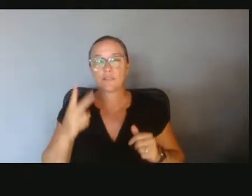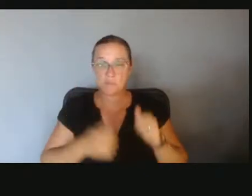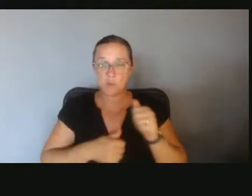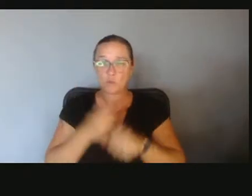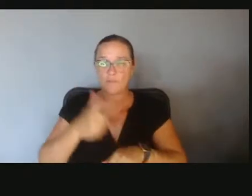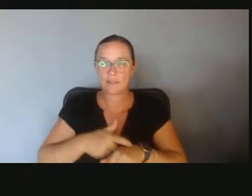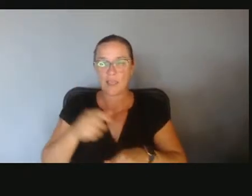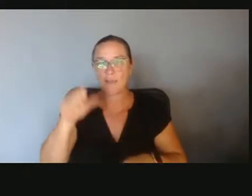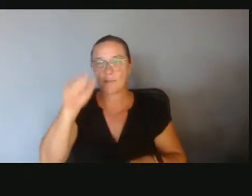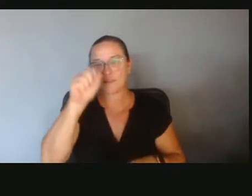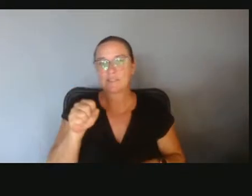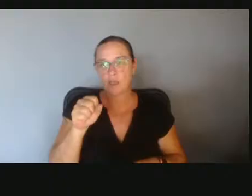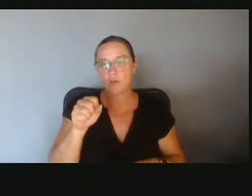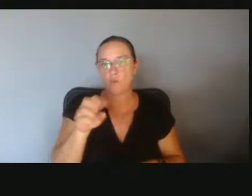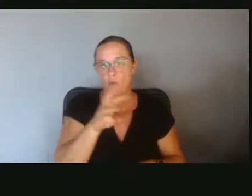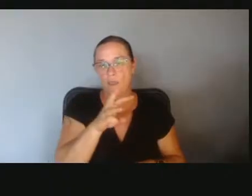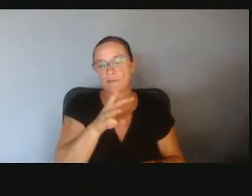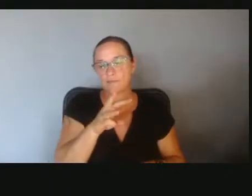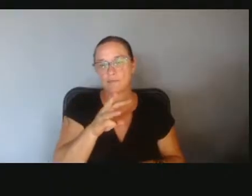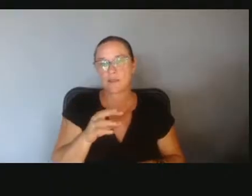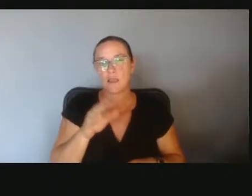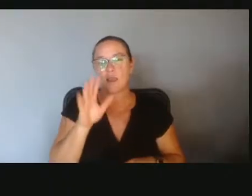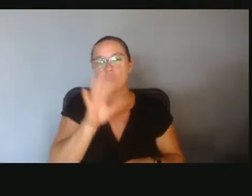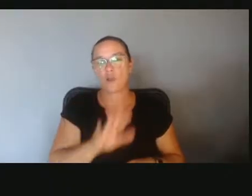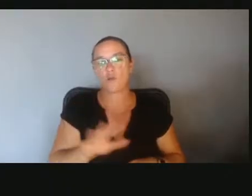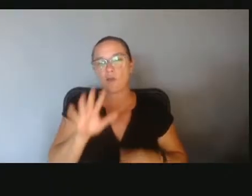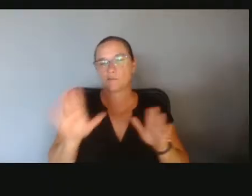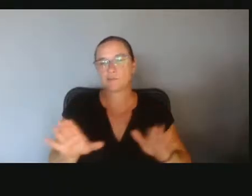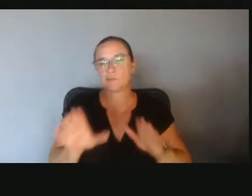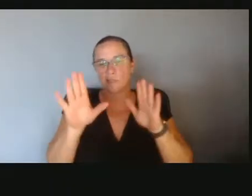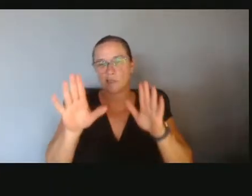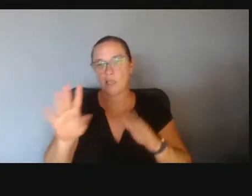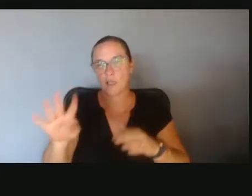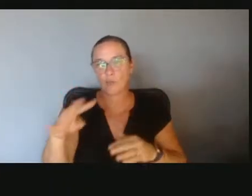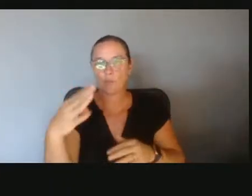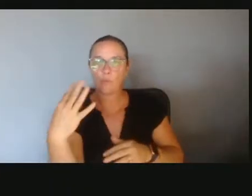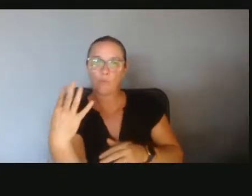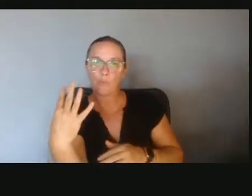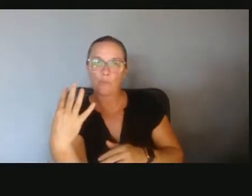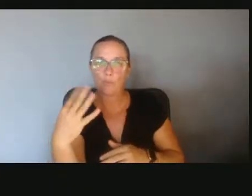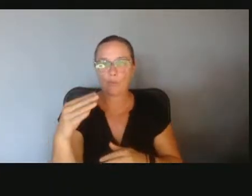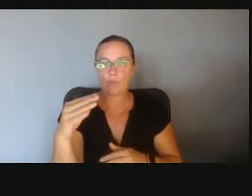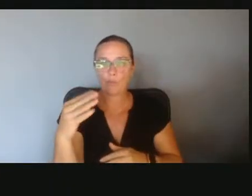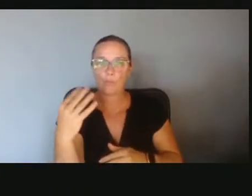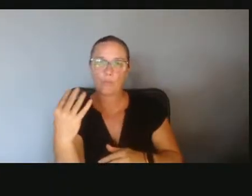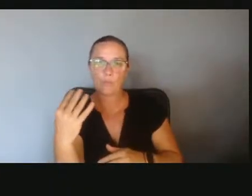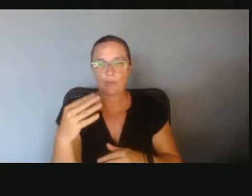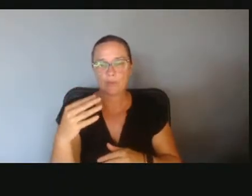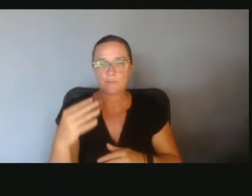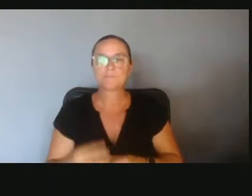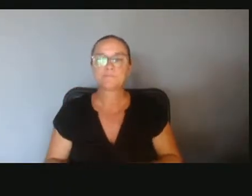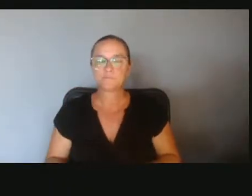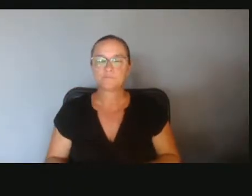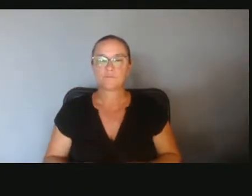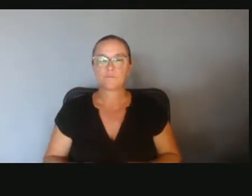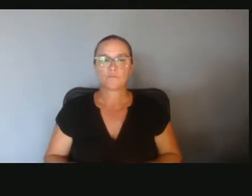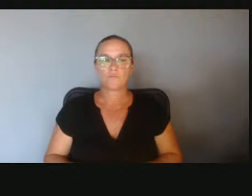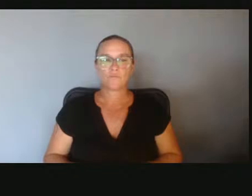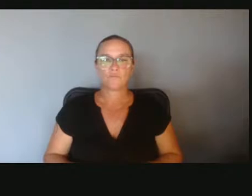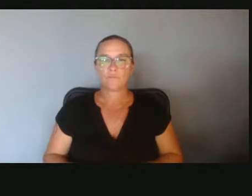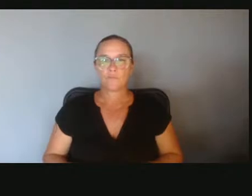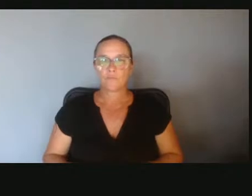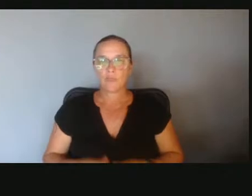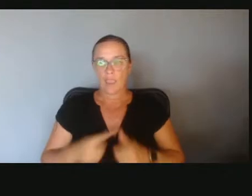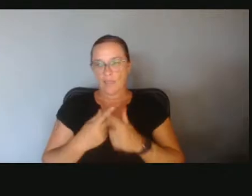southwest. Sometime around Sunday, you can see it flips towards the camera here. This is to the south. The camera's looking from the south. So, and then once again here